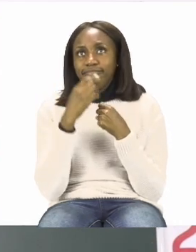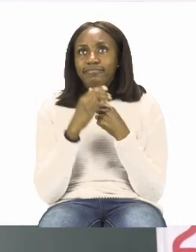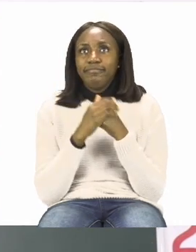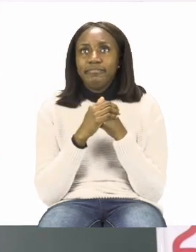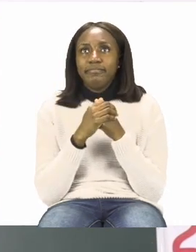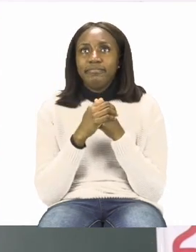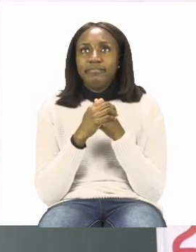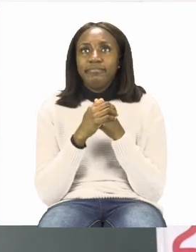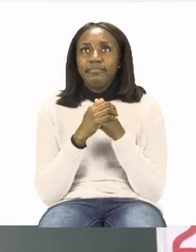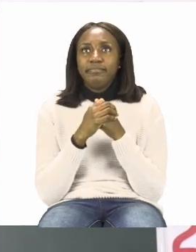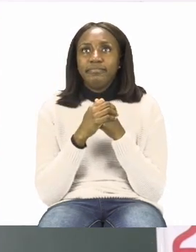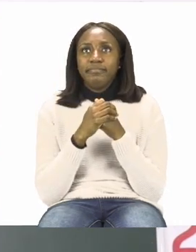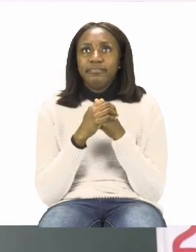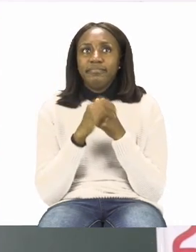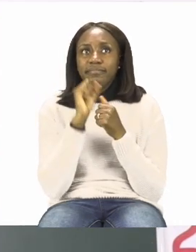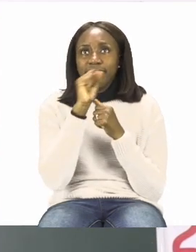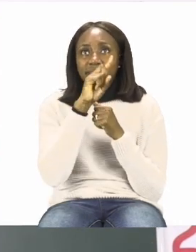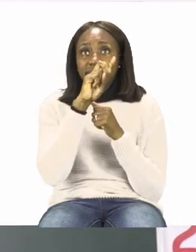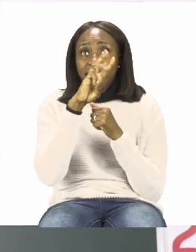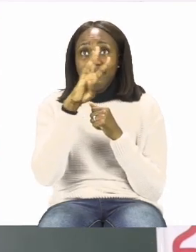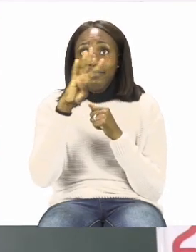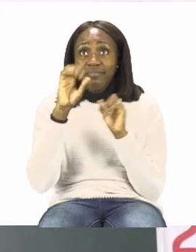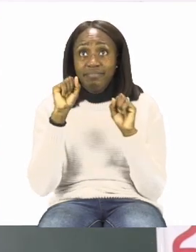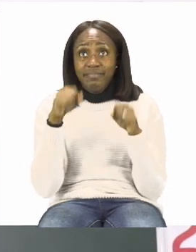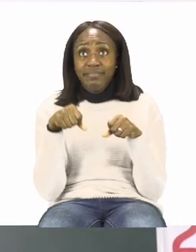Can you count with me?